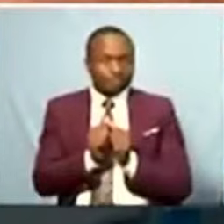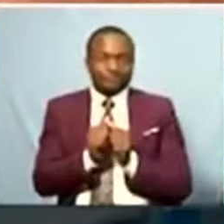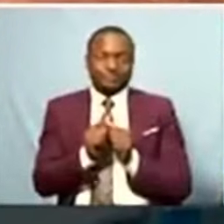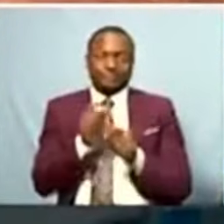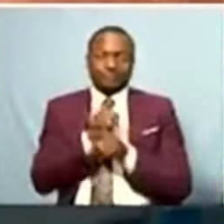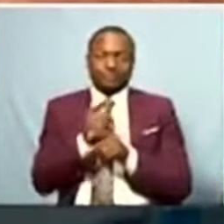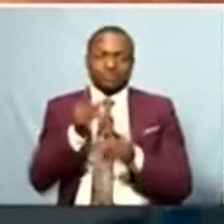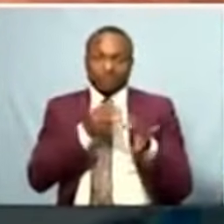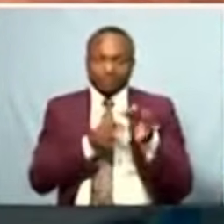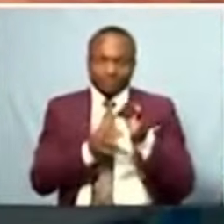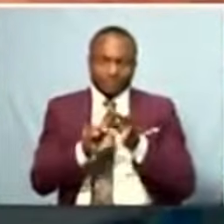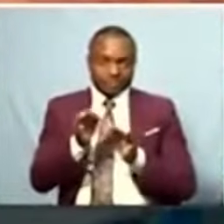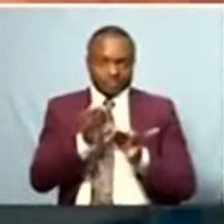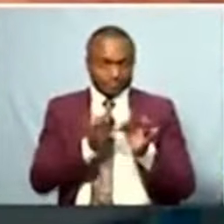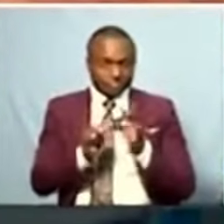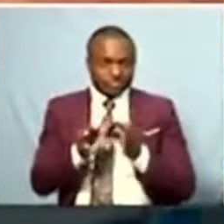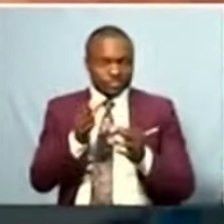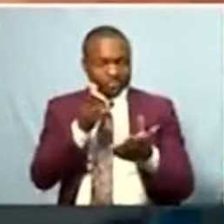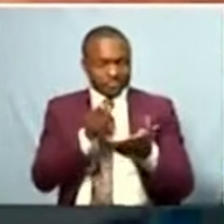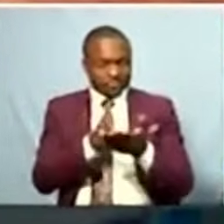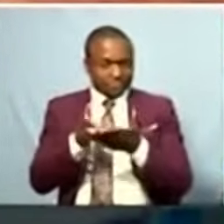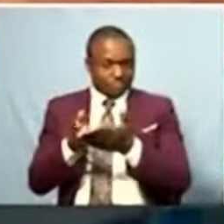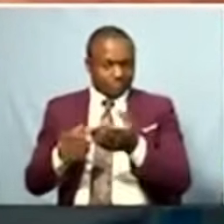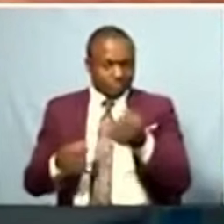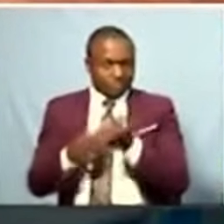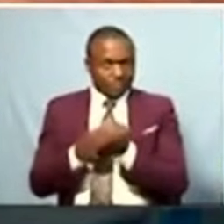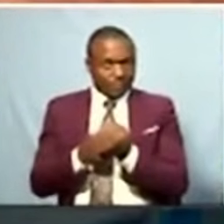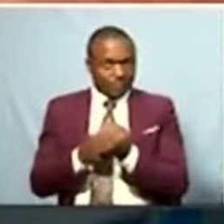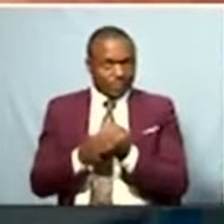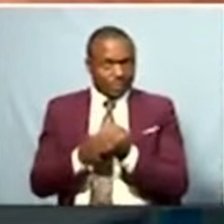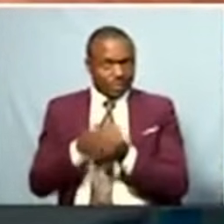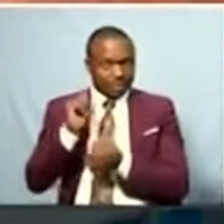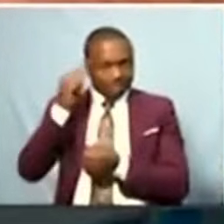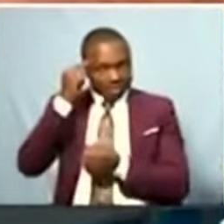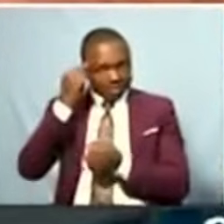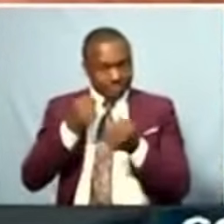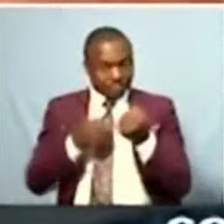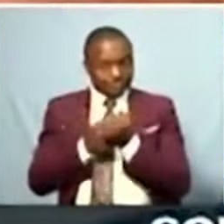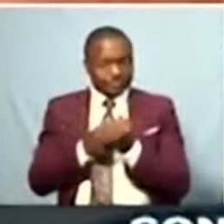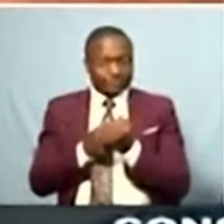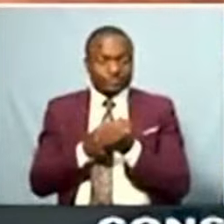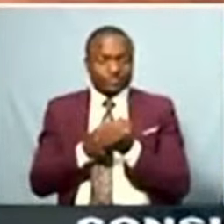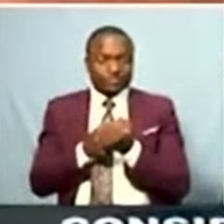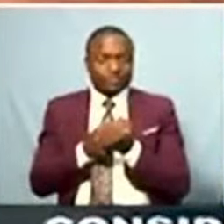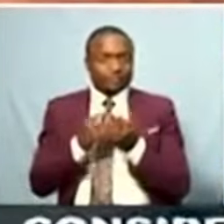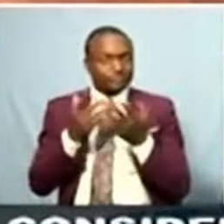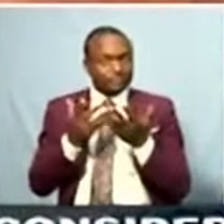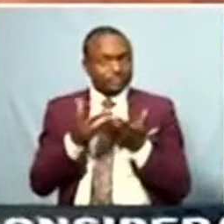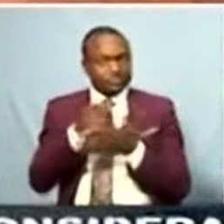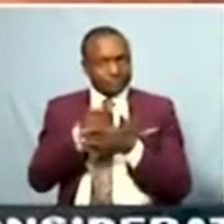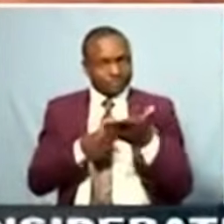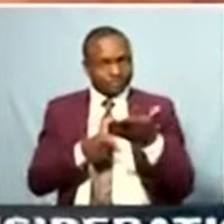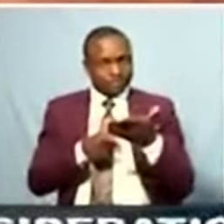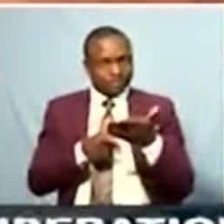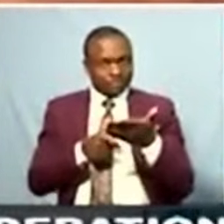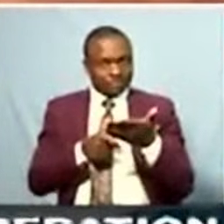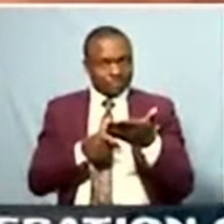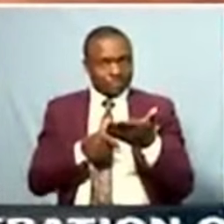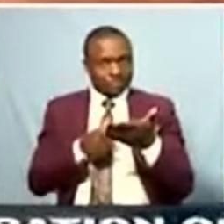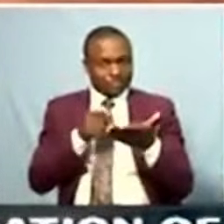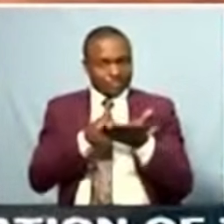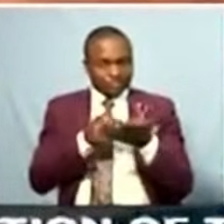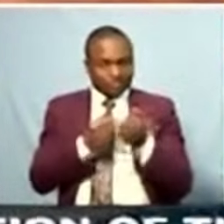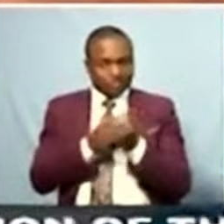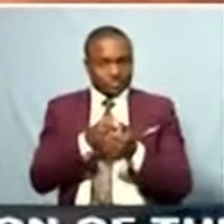just explain: were these funded by? Is it government funding? Or what is this funding?